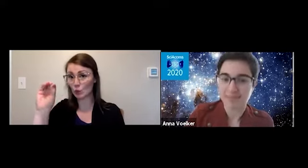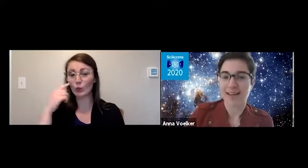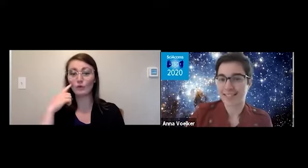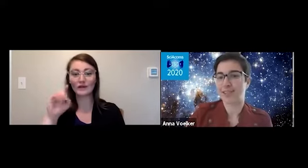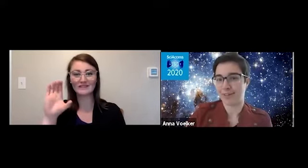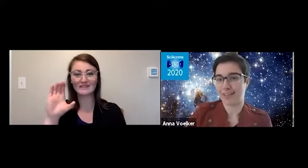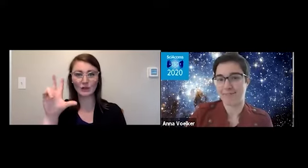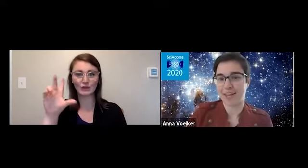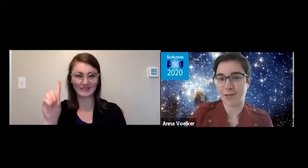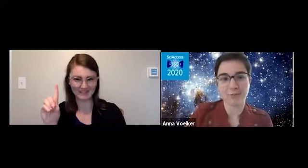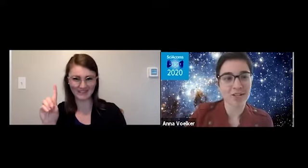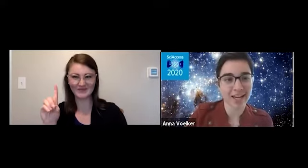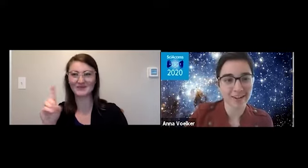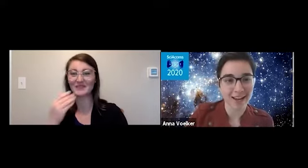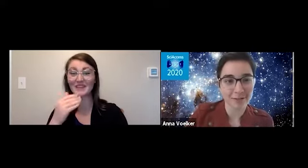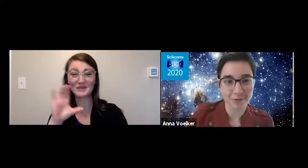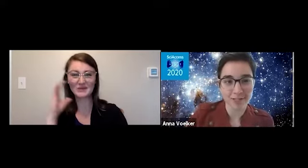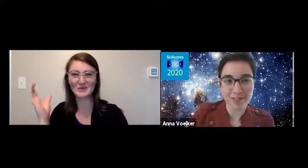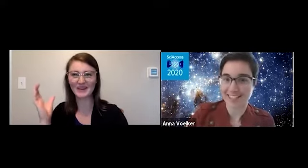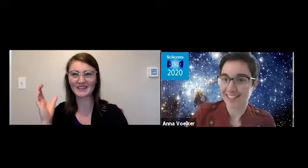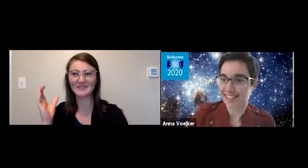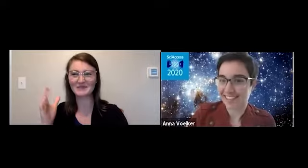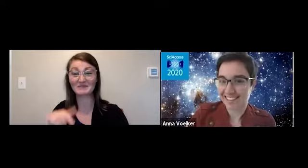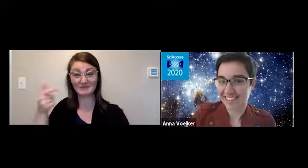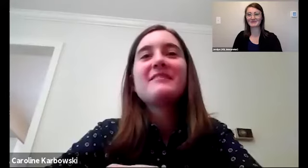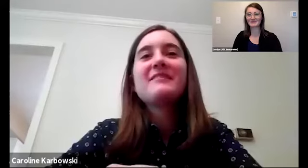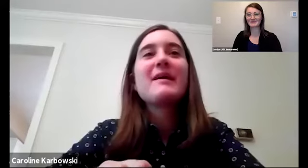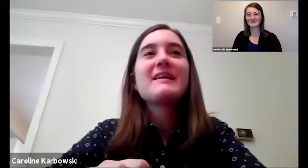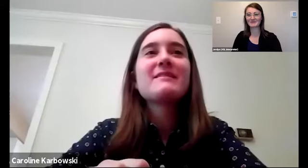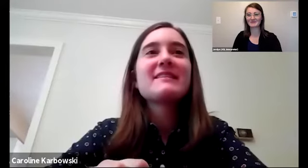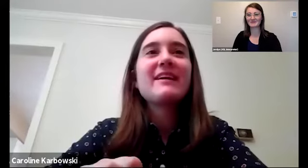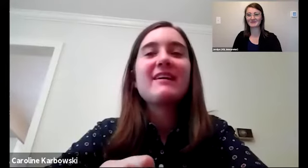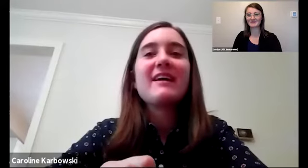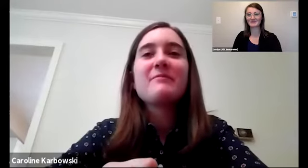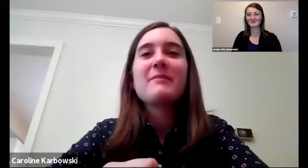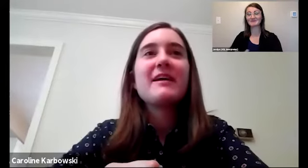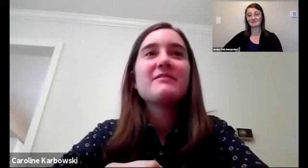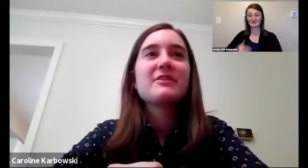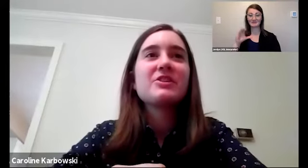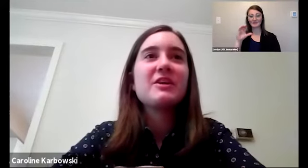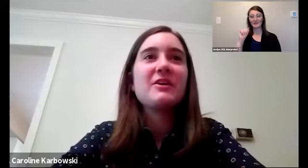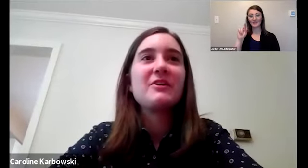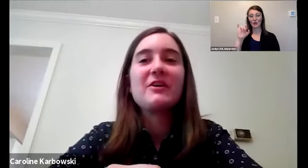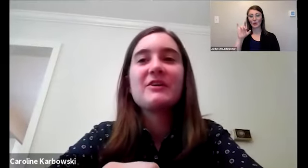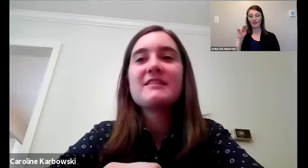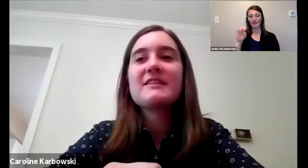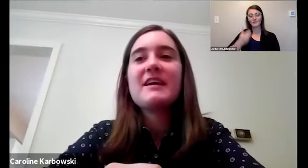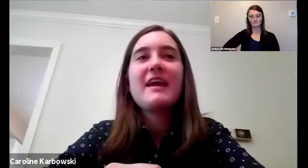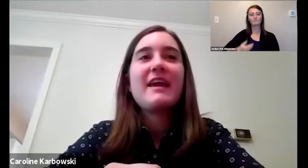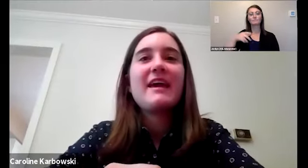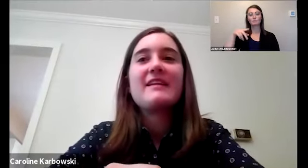c3 thank you so much caroline the floor is yours so my name is caroline my pronouns are she her